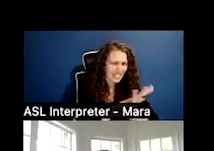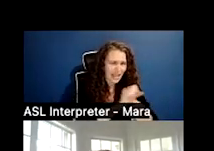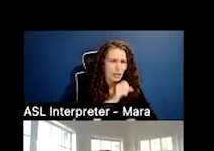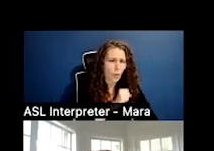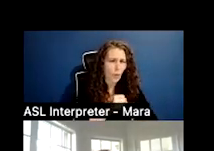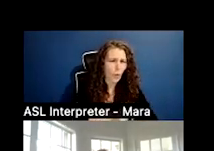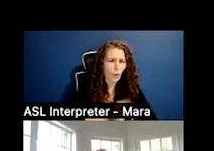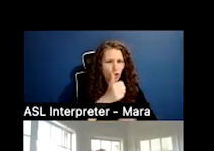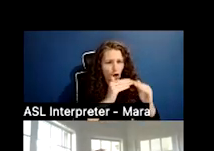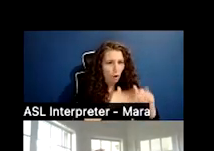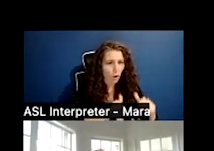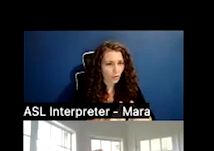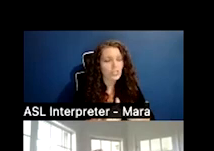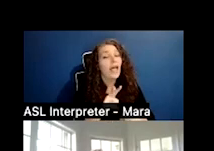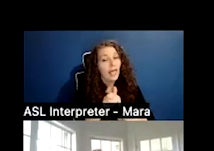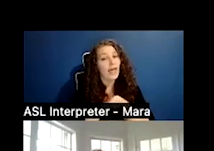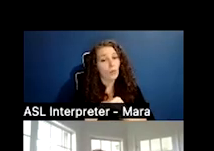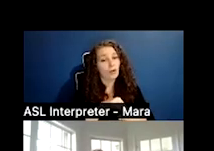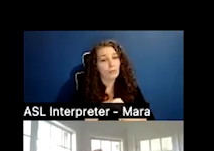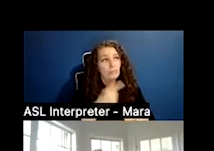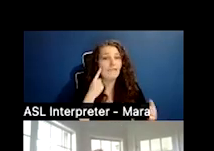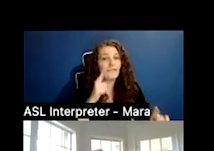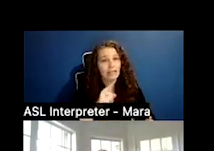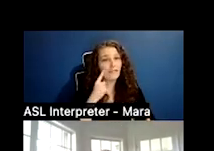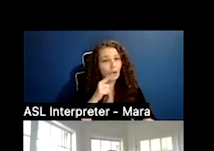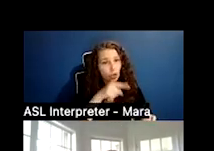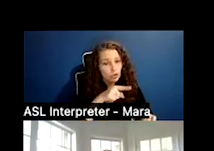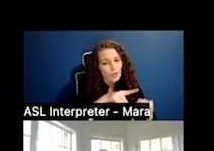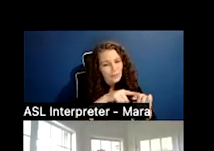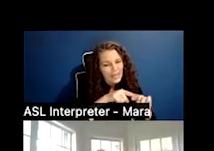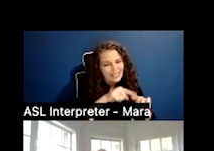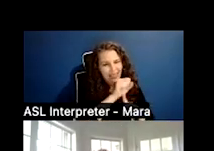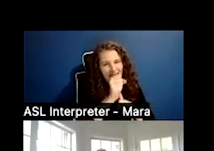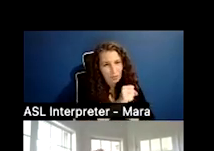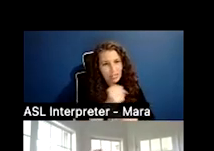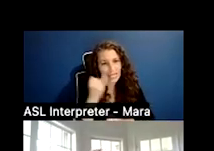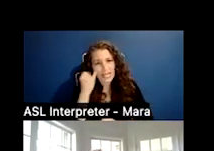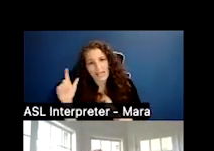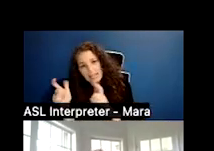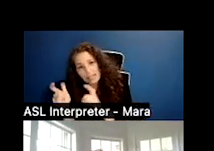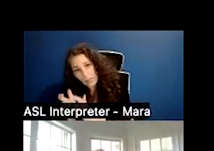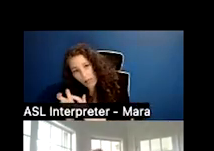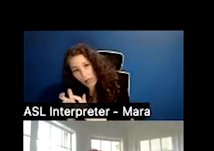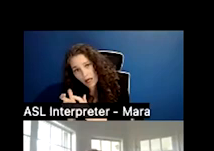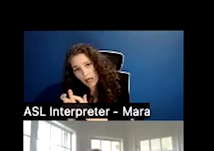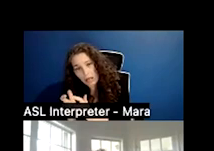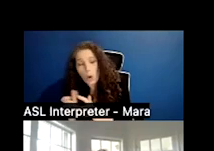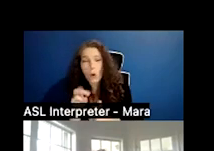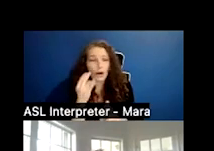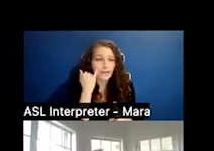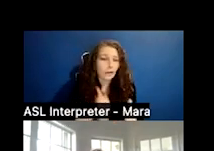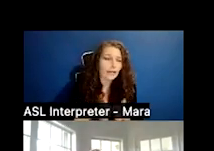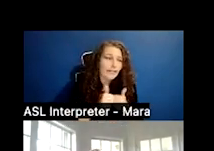absolutely would be effective. Once again, if you're, it's a smaller earthquake or you're a little bit further removed from the earthquake, you know, you're gonna do one